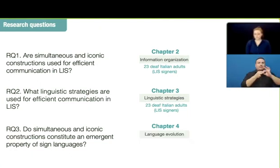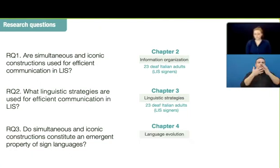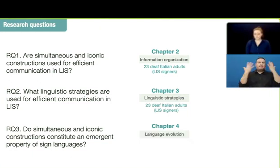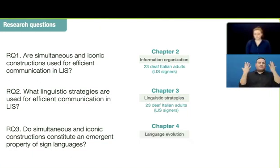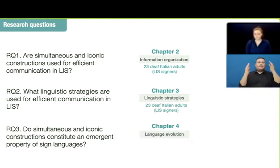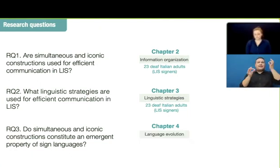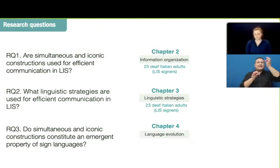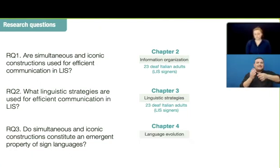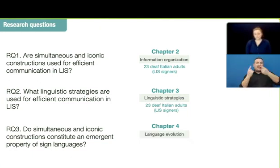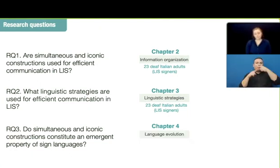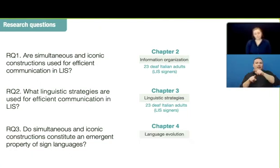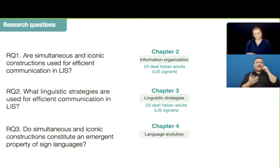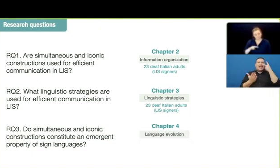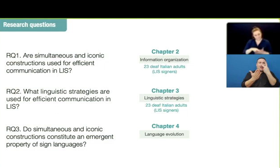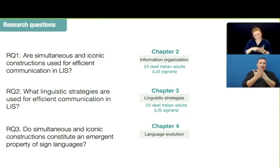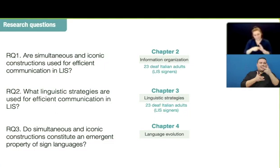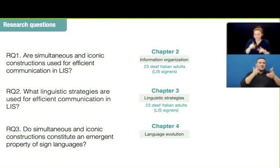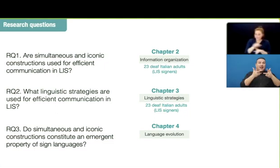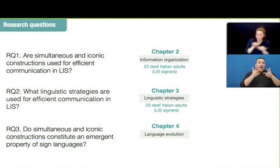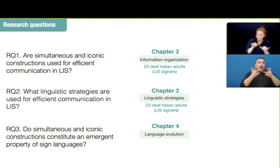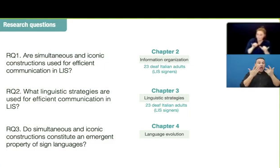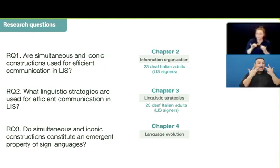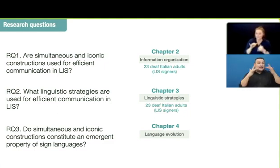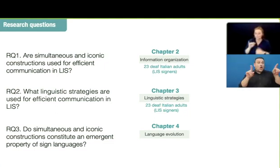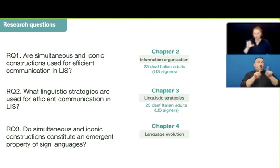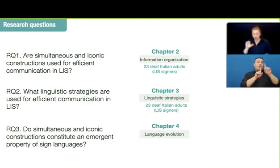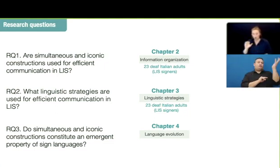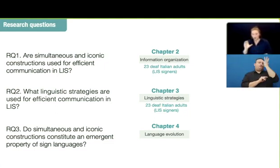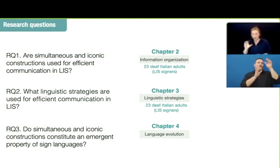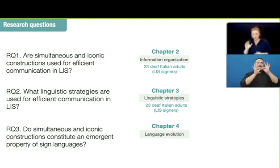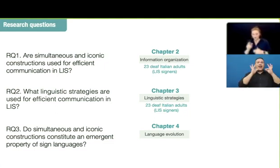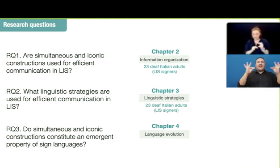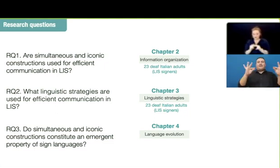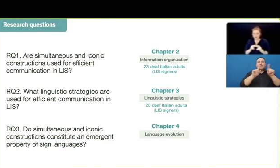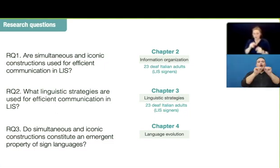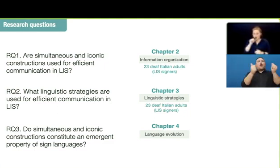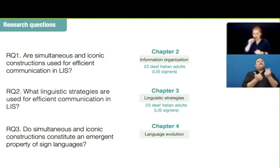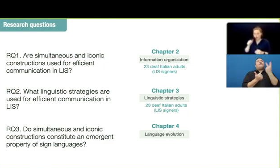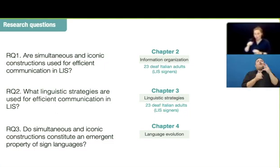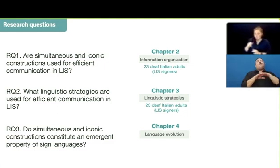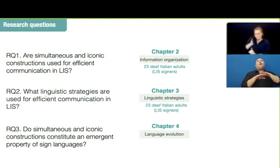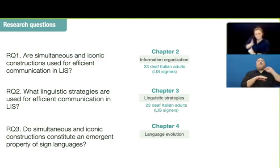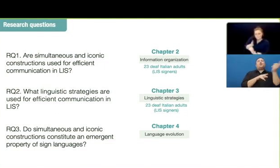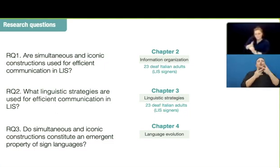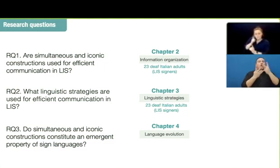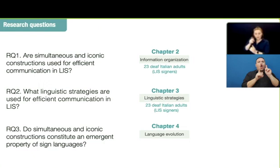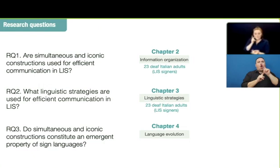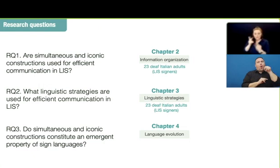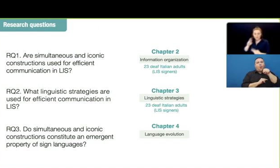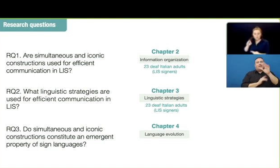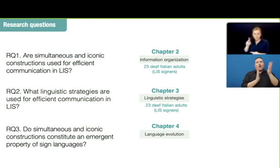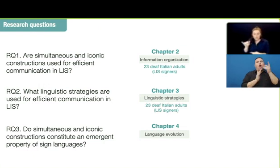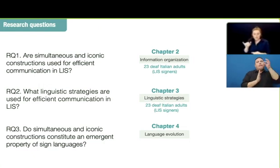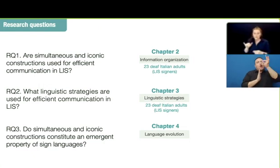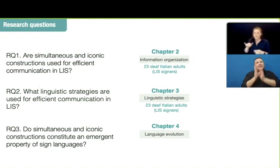Thus, if simultaneous and iconic constructions used by signers is not simply a general affordance of the visual modality, but a linguistic property